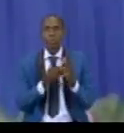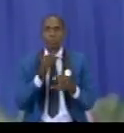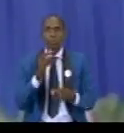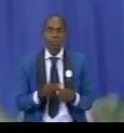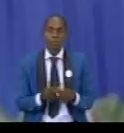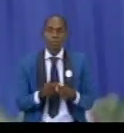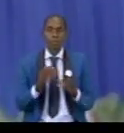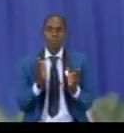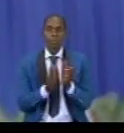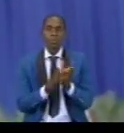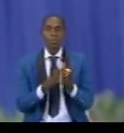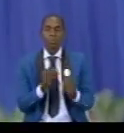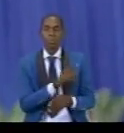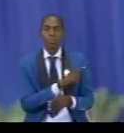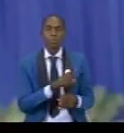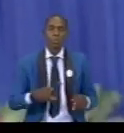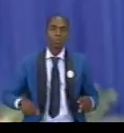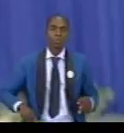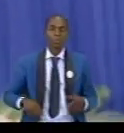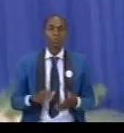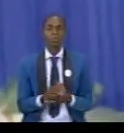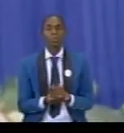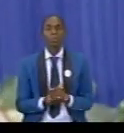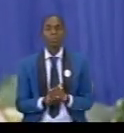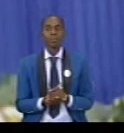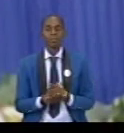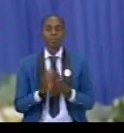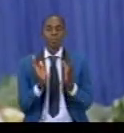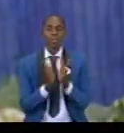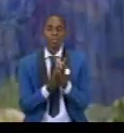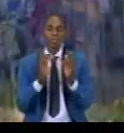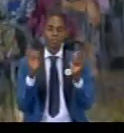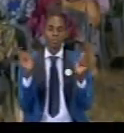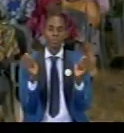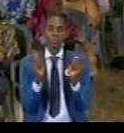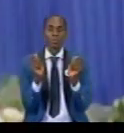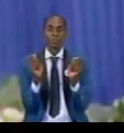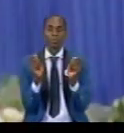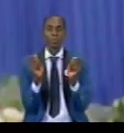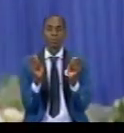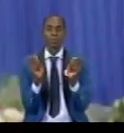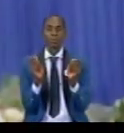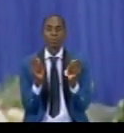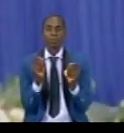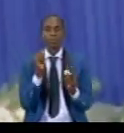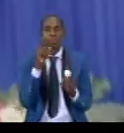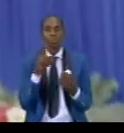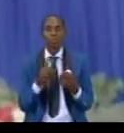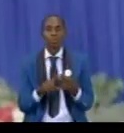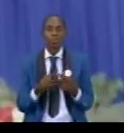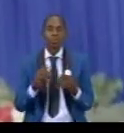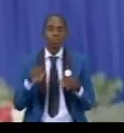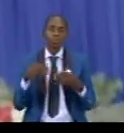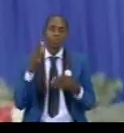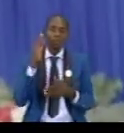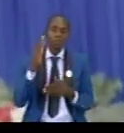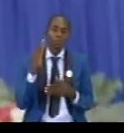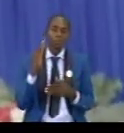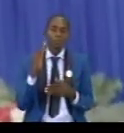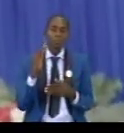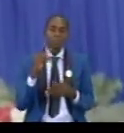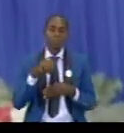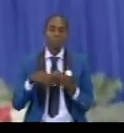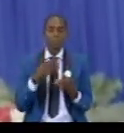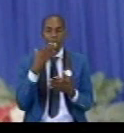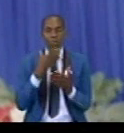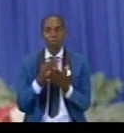the Lord. Hallelujah. I'm here to testify the goodness of God in my life. As